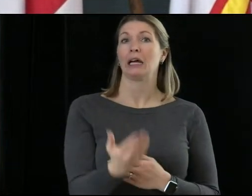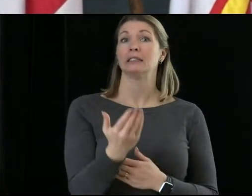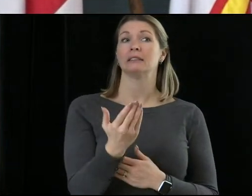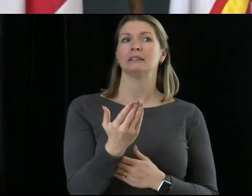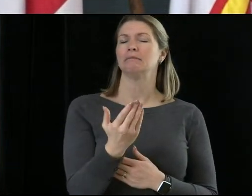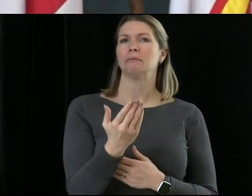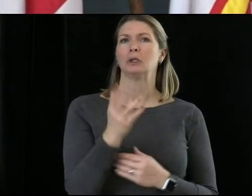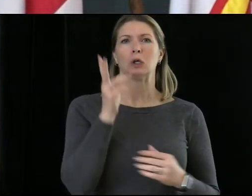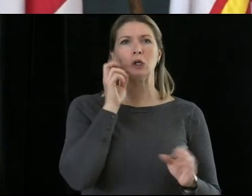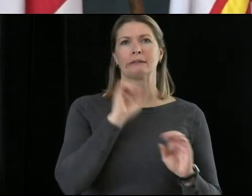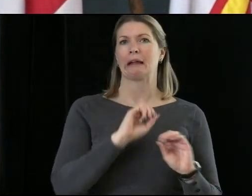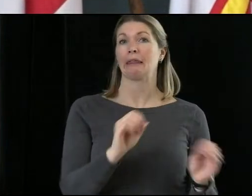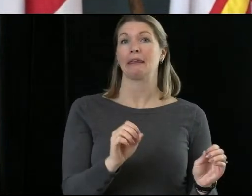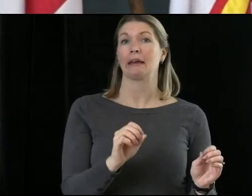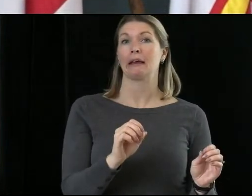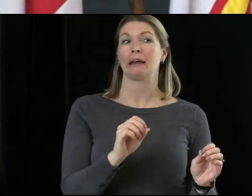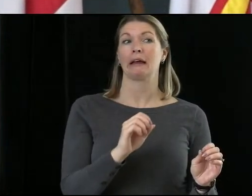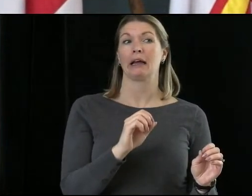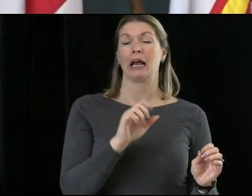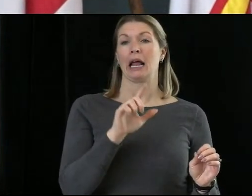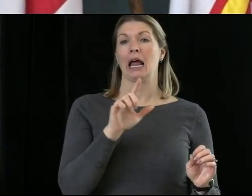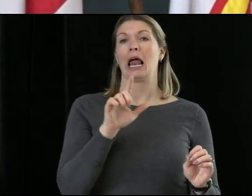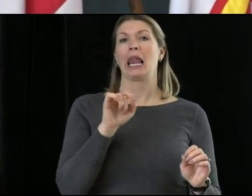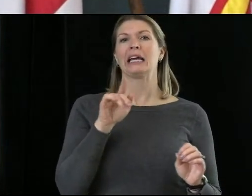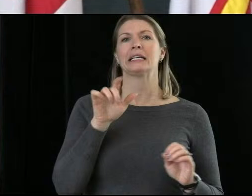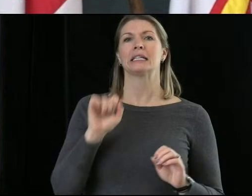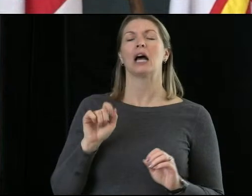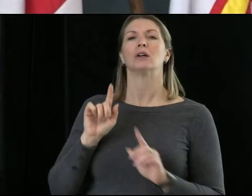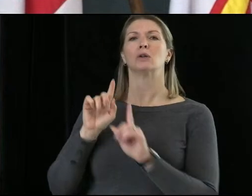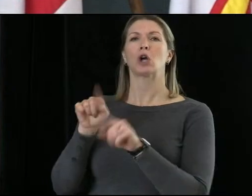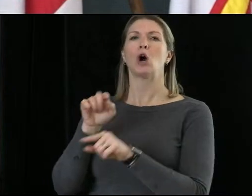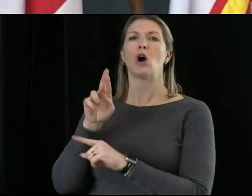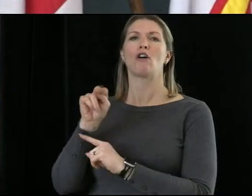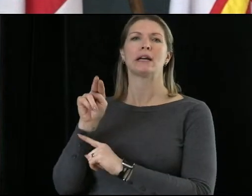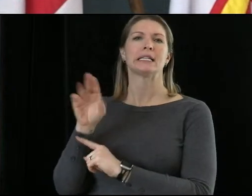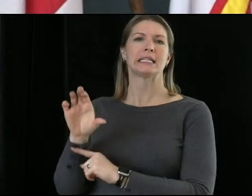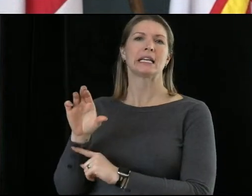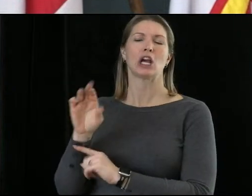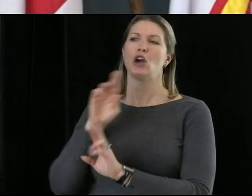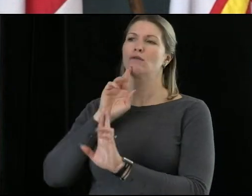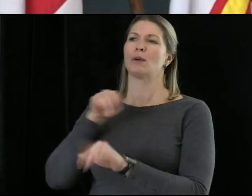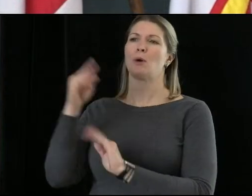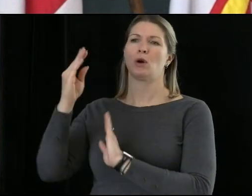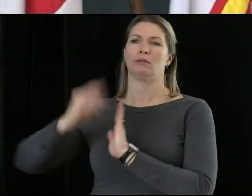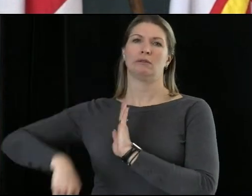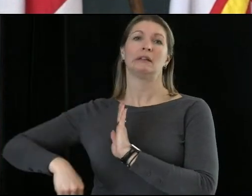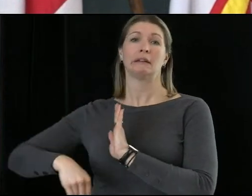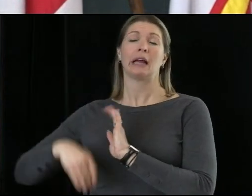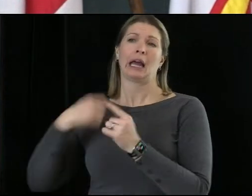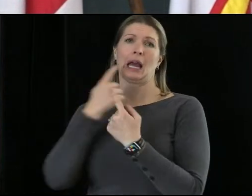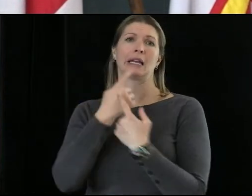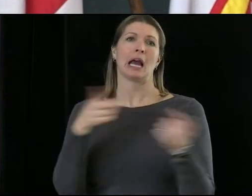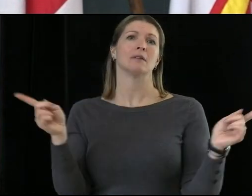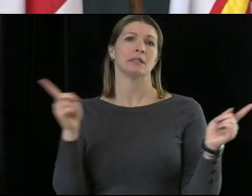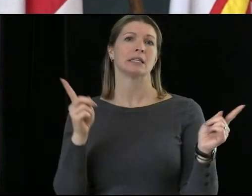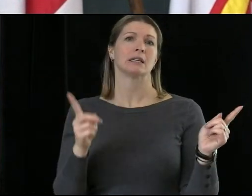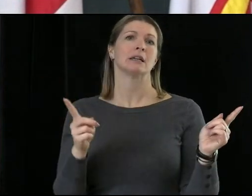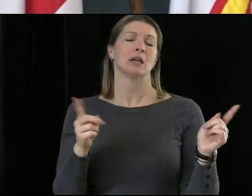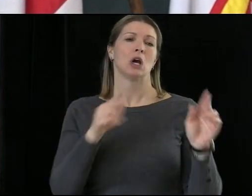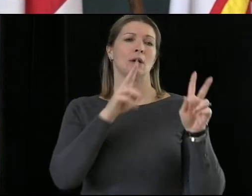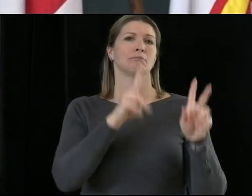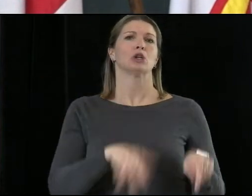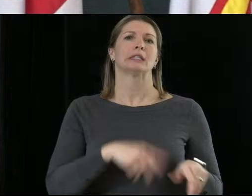from her, and Lisa filed a report with the RNC. And they issued a missing persons alert